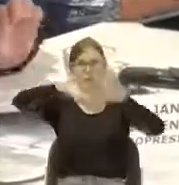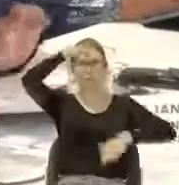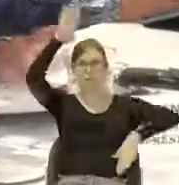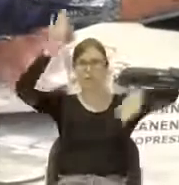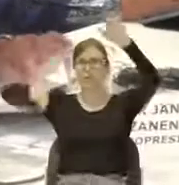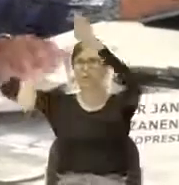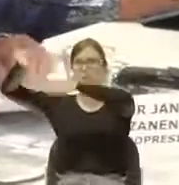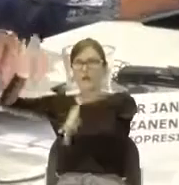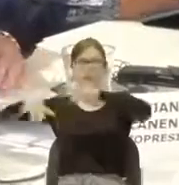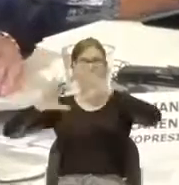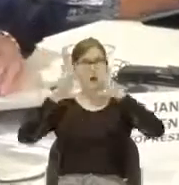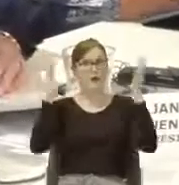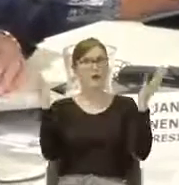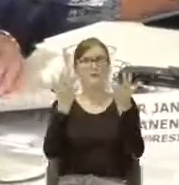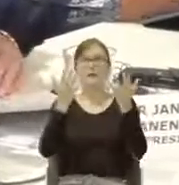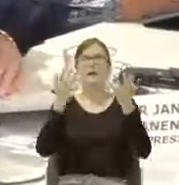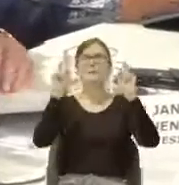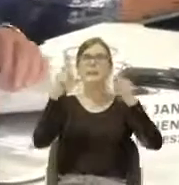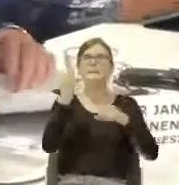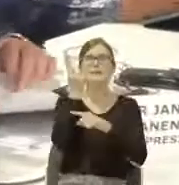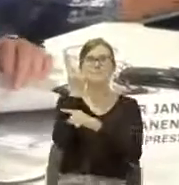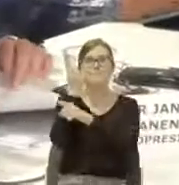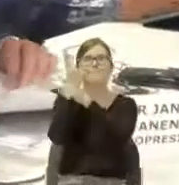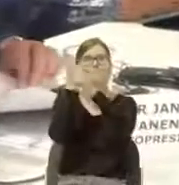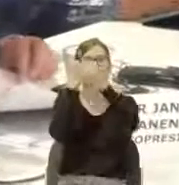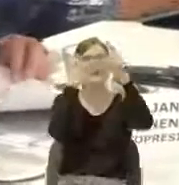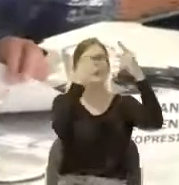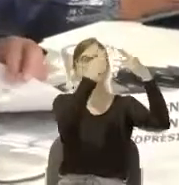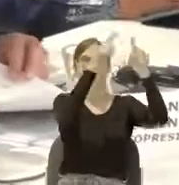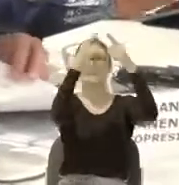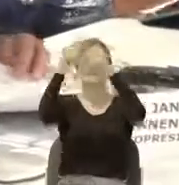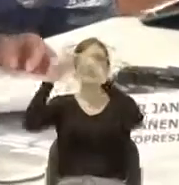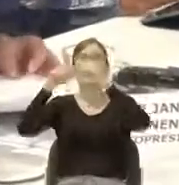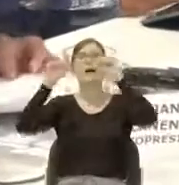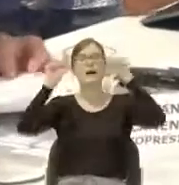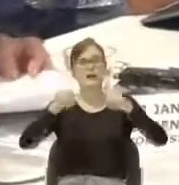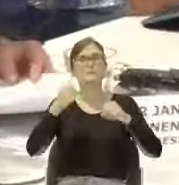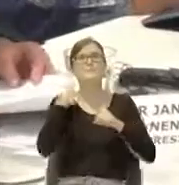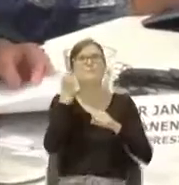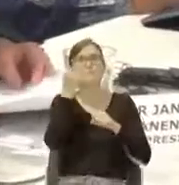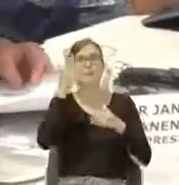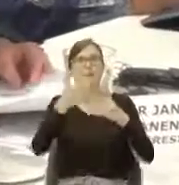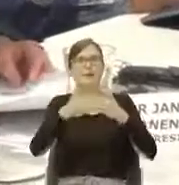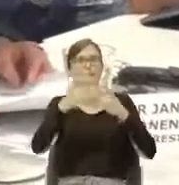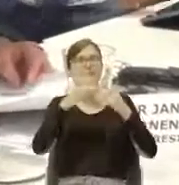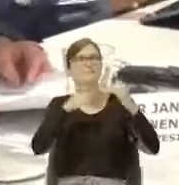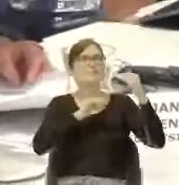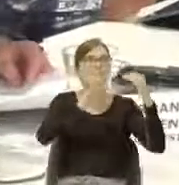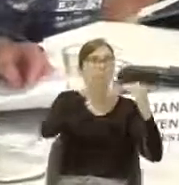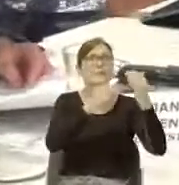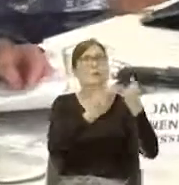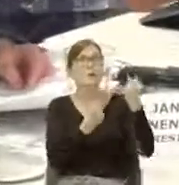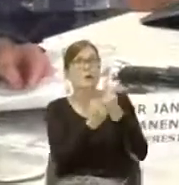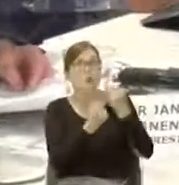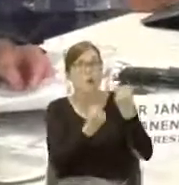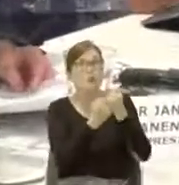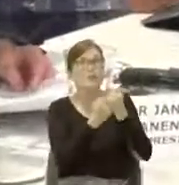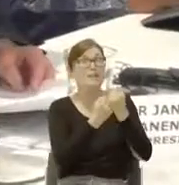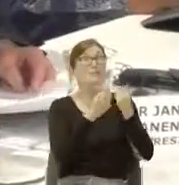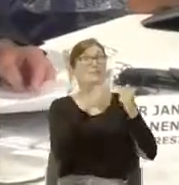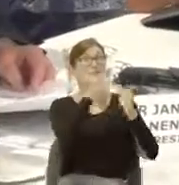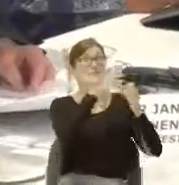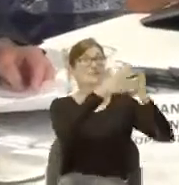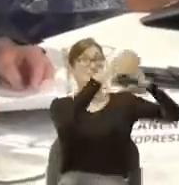in order to make multi-level governance truly effective. We need to go